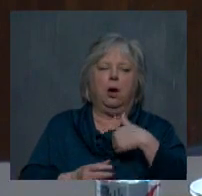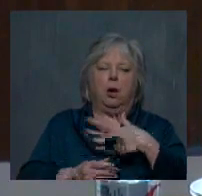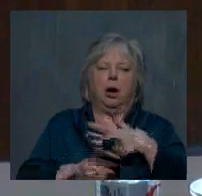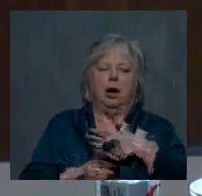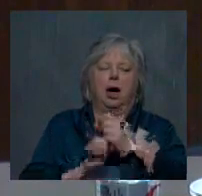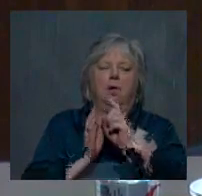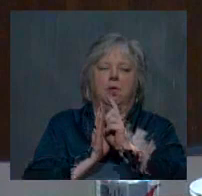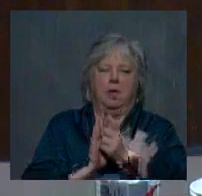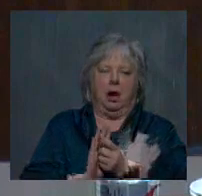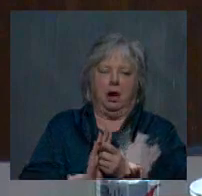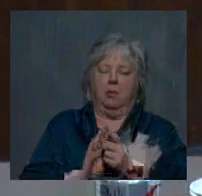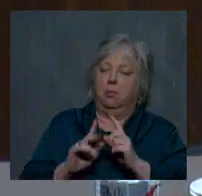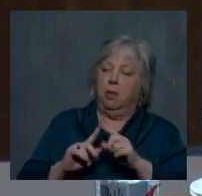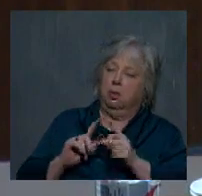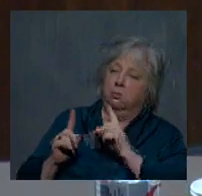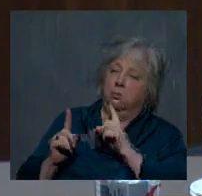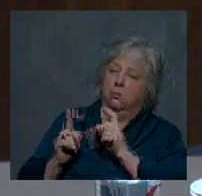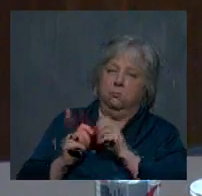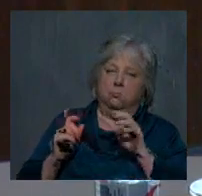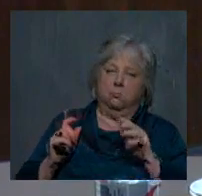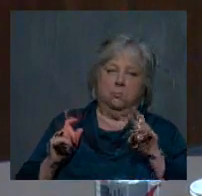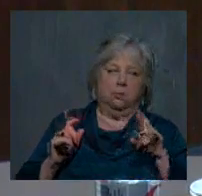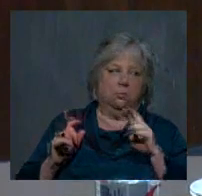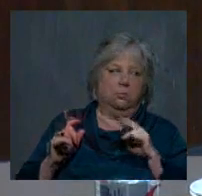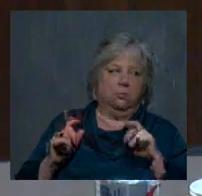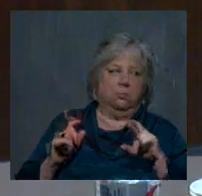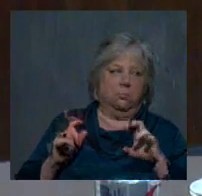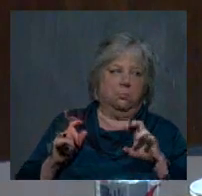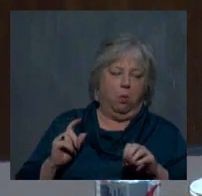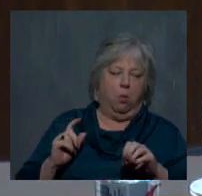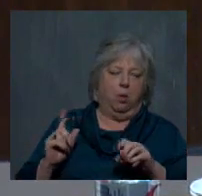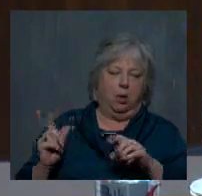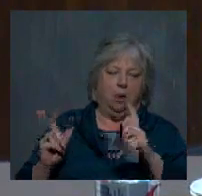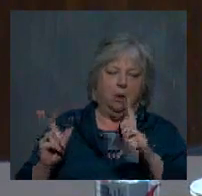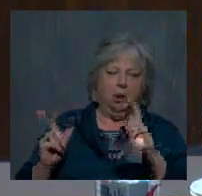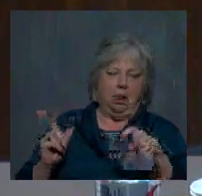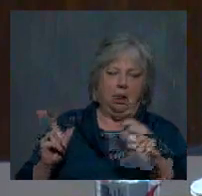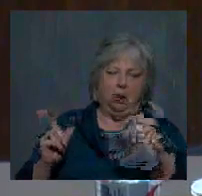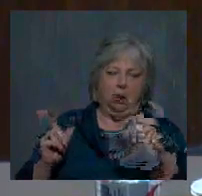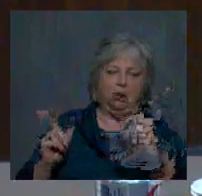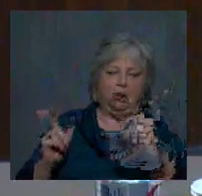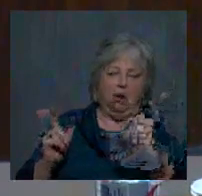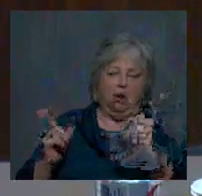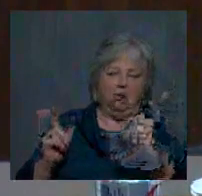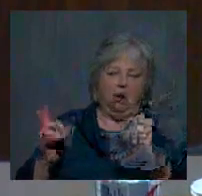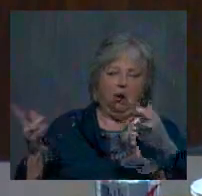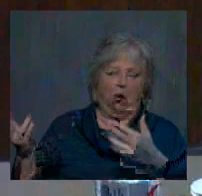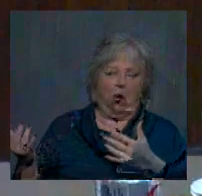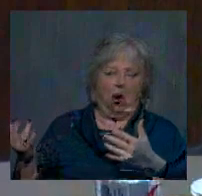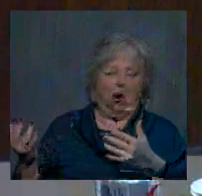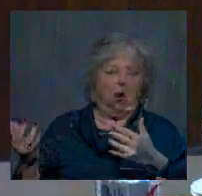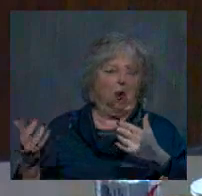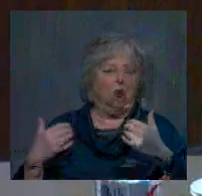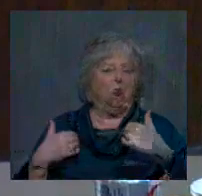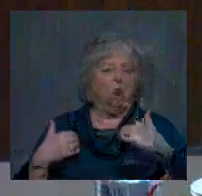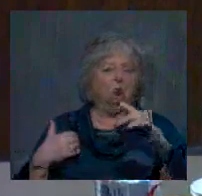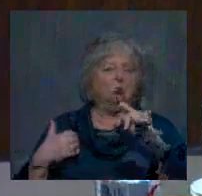after Mr. Moore thought we're on that. So I had